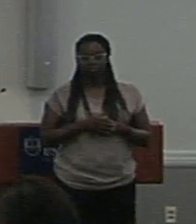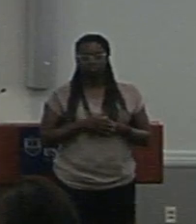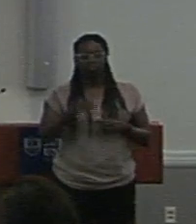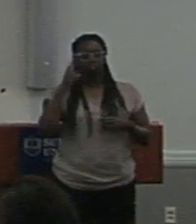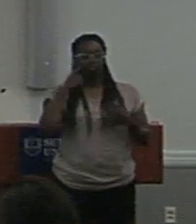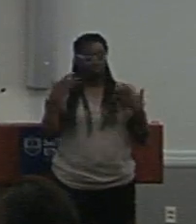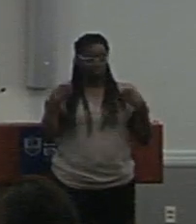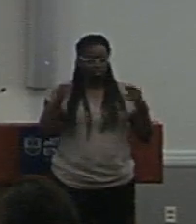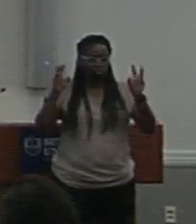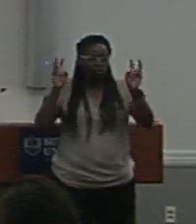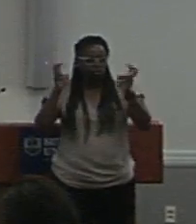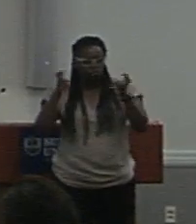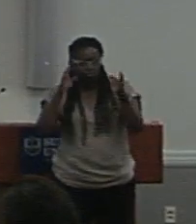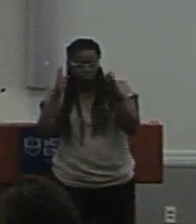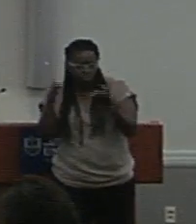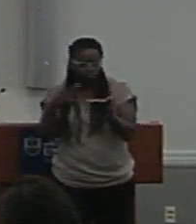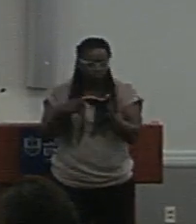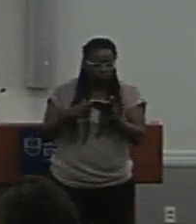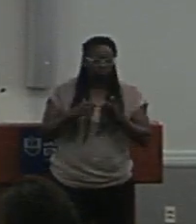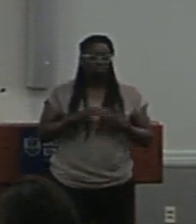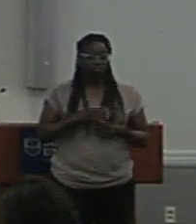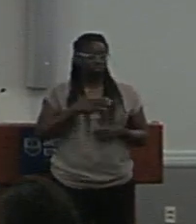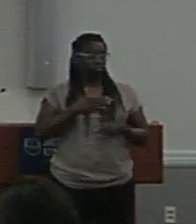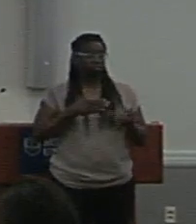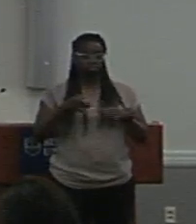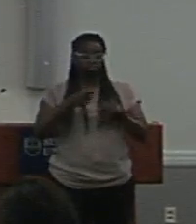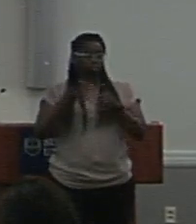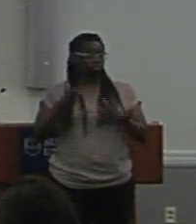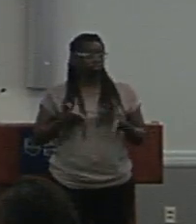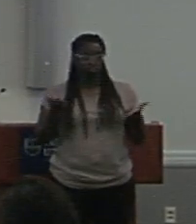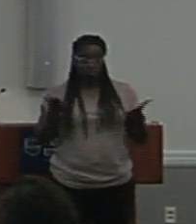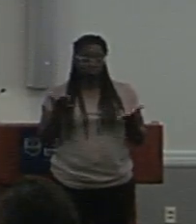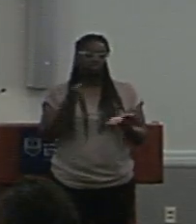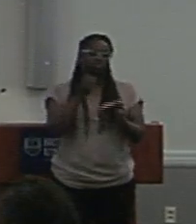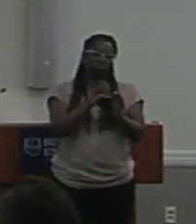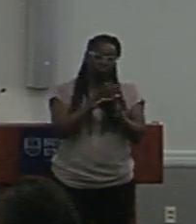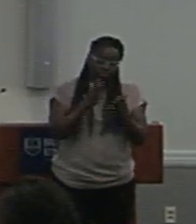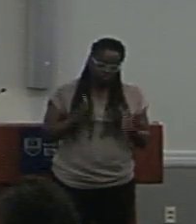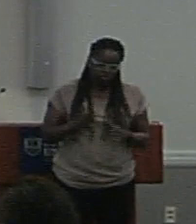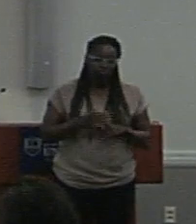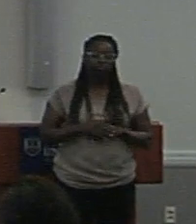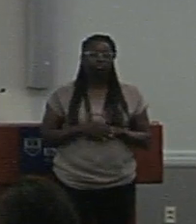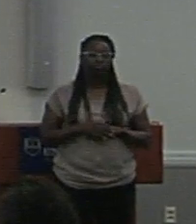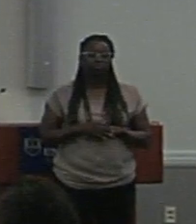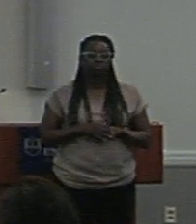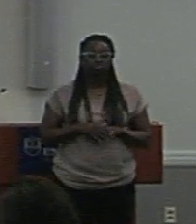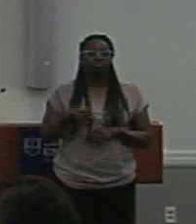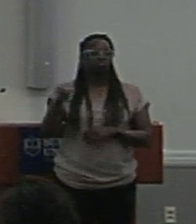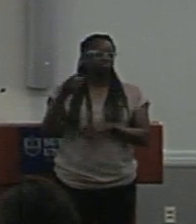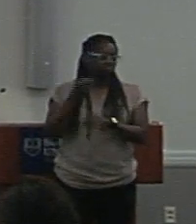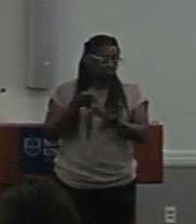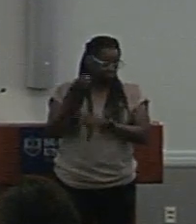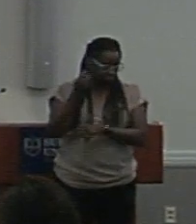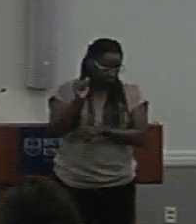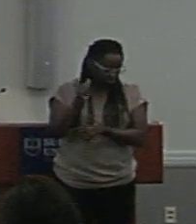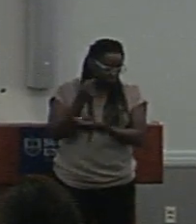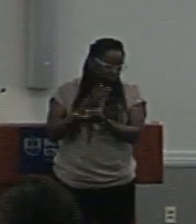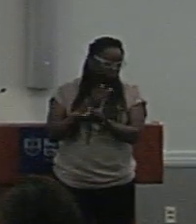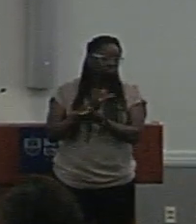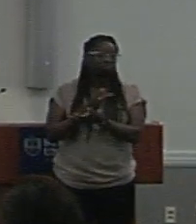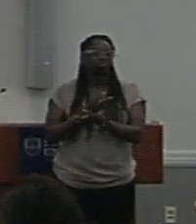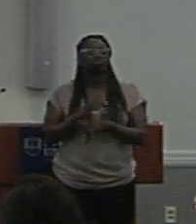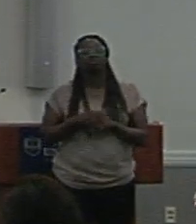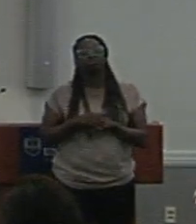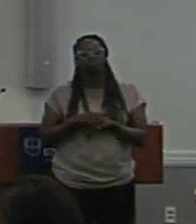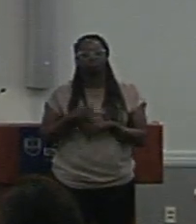constituent services specialist is a licensed social worker, a master's level social worker, and he's the person who handles our